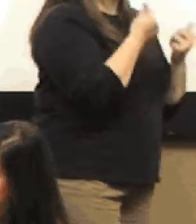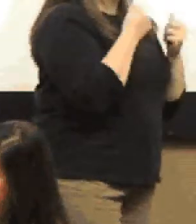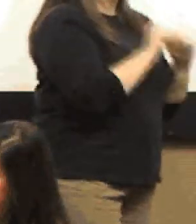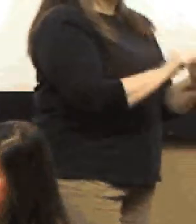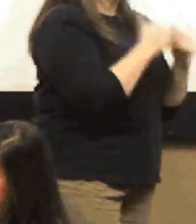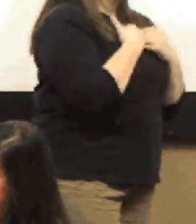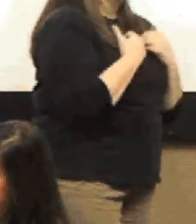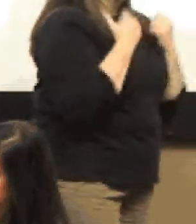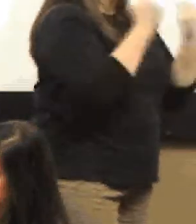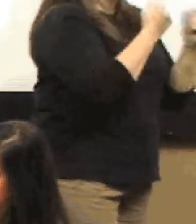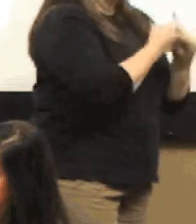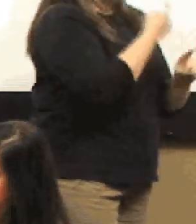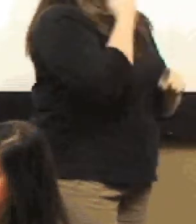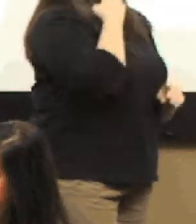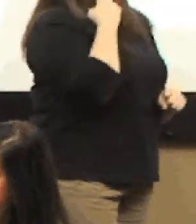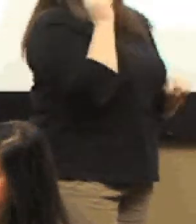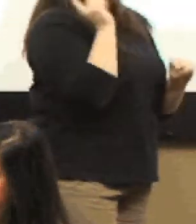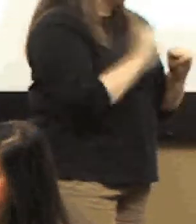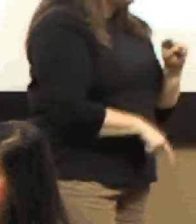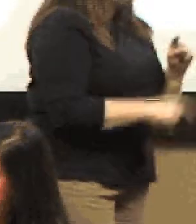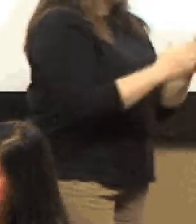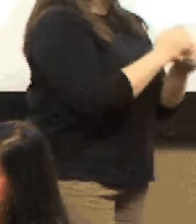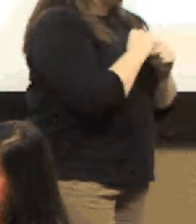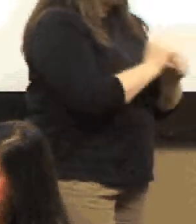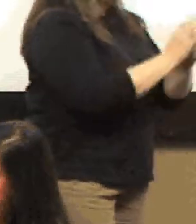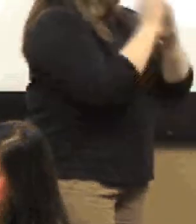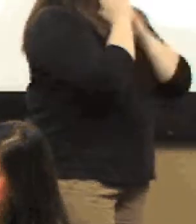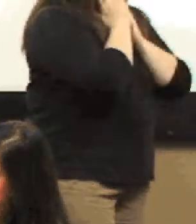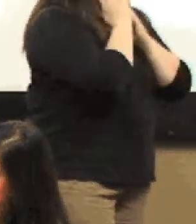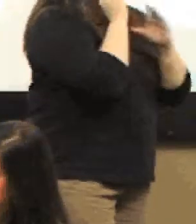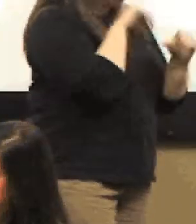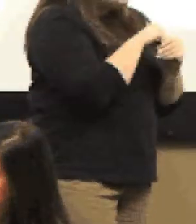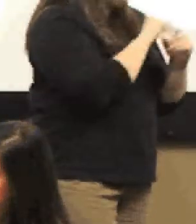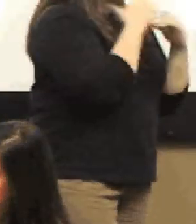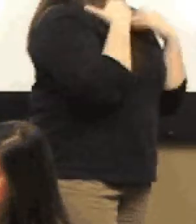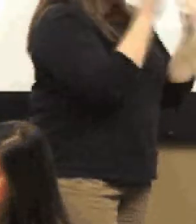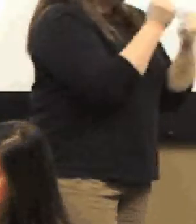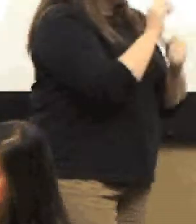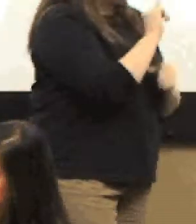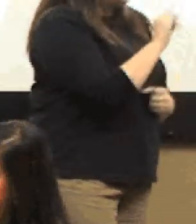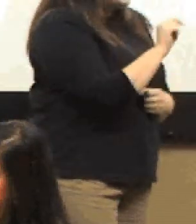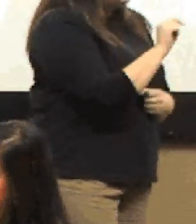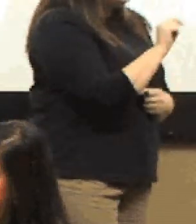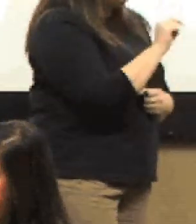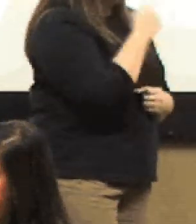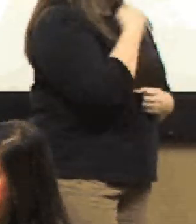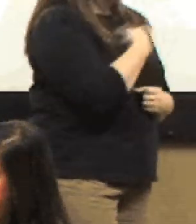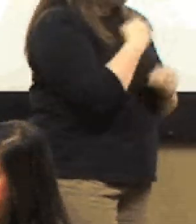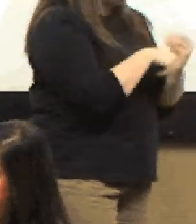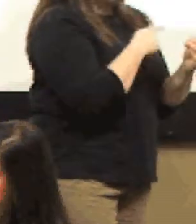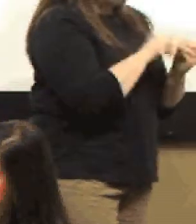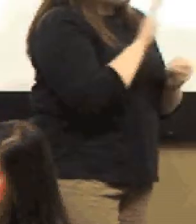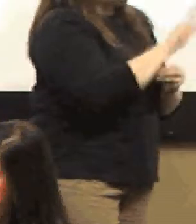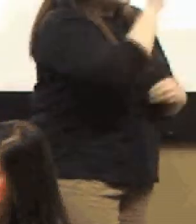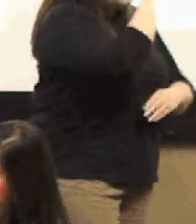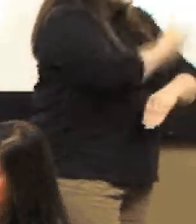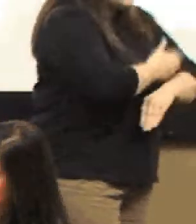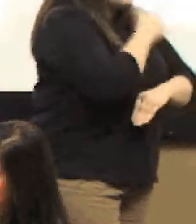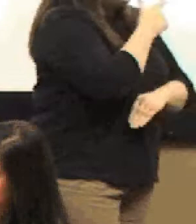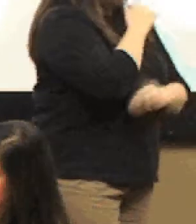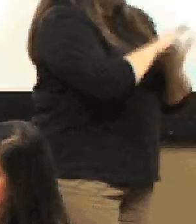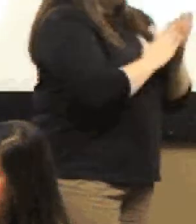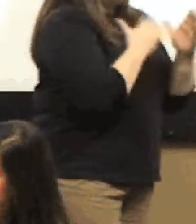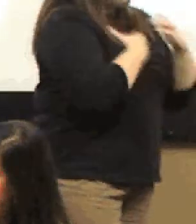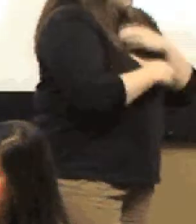trying to recover from his addiction and cannot get a bed in a recovery unit. Tell me about his son who is going